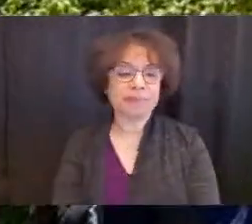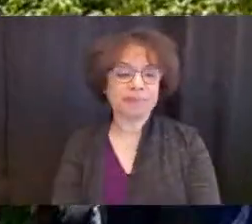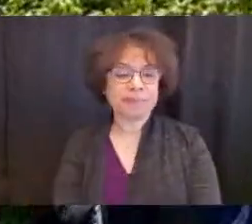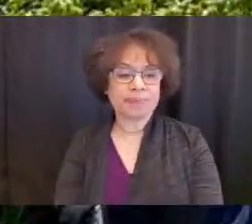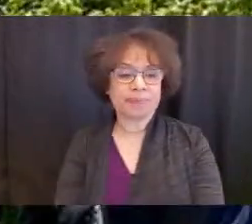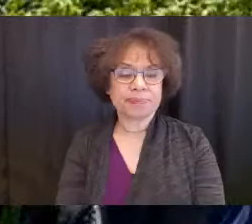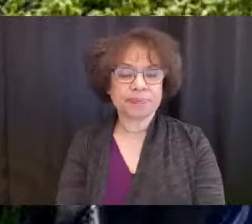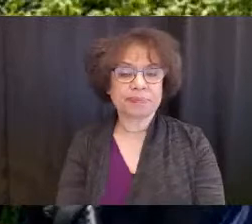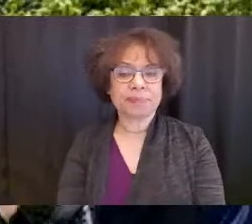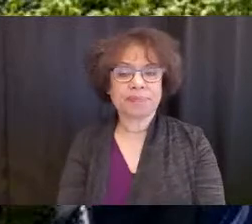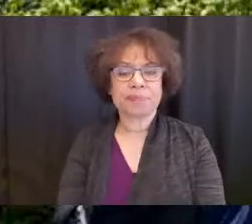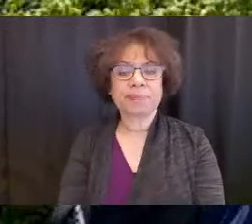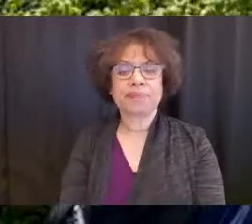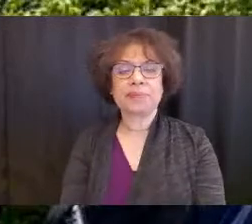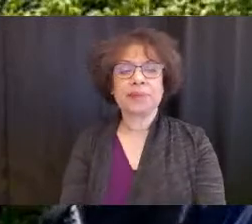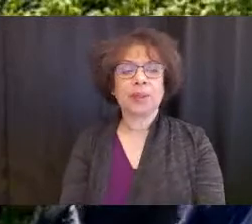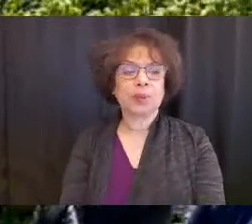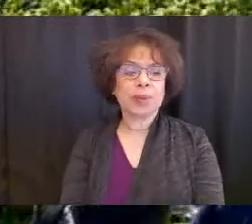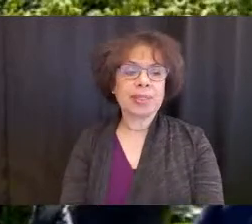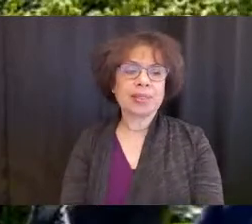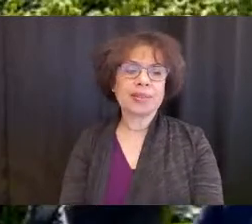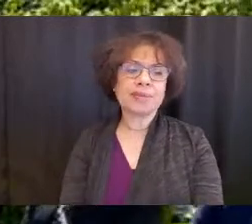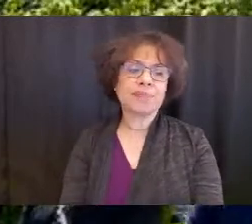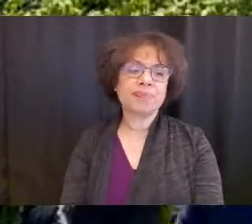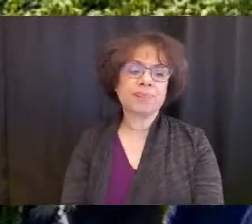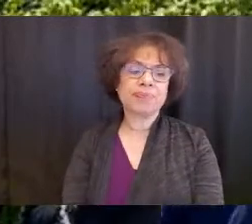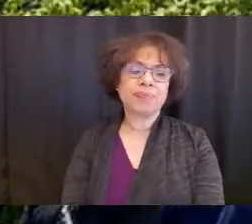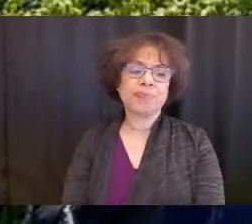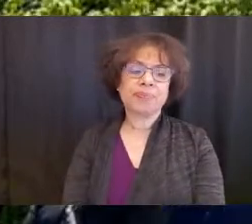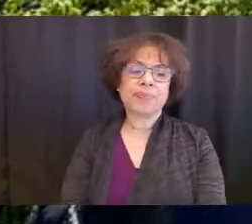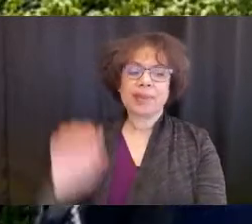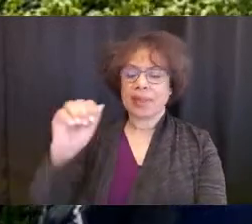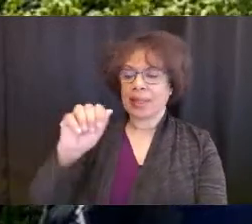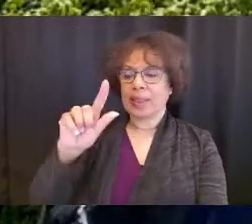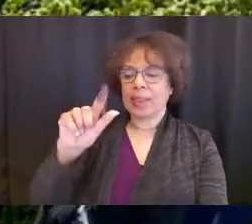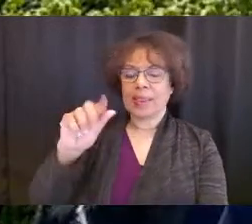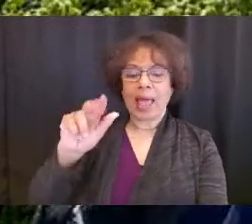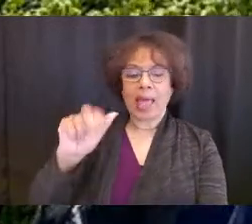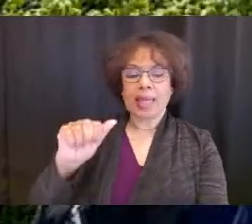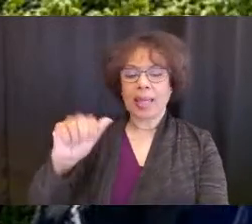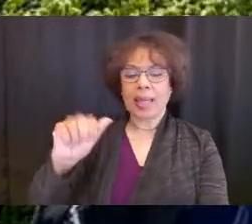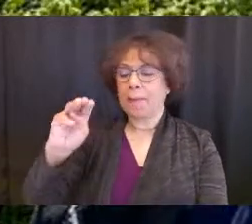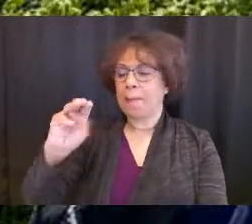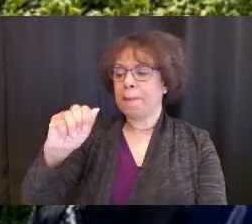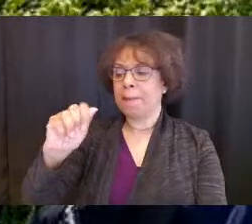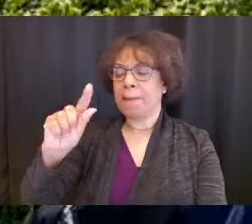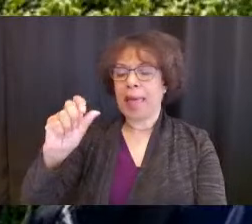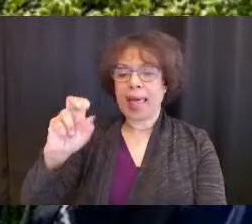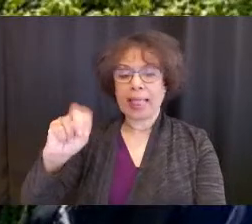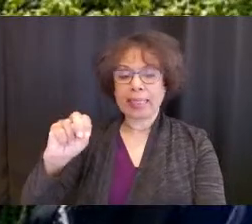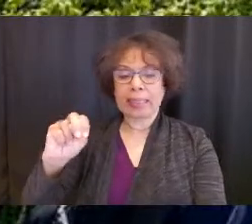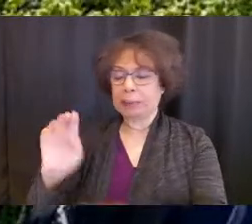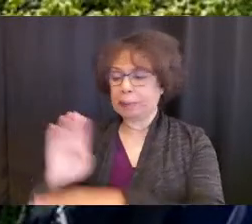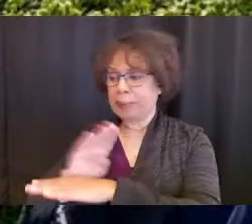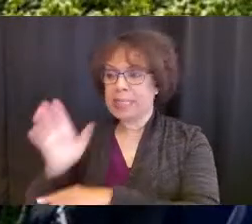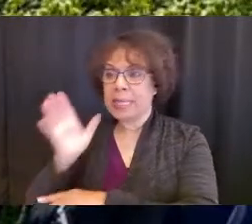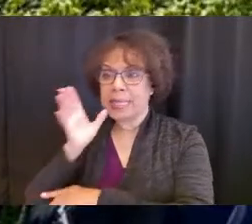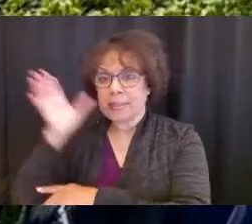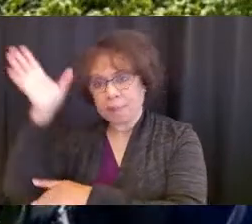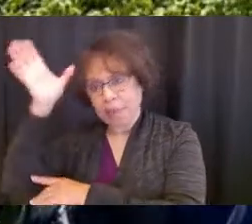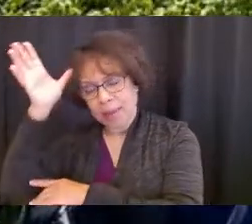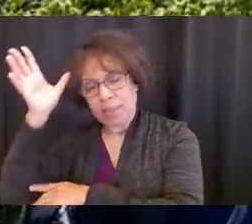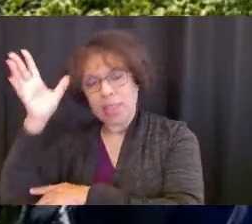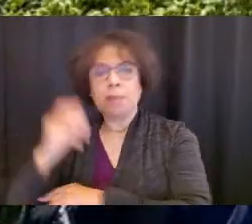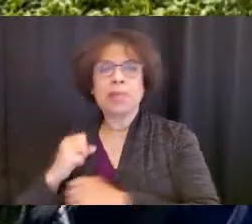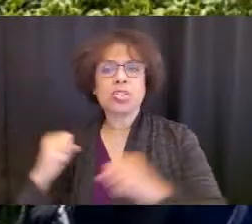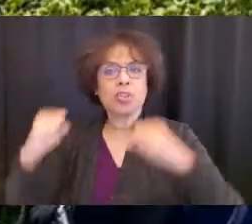When Alana Mallon isn't busy being Cambridge's vice mayor, she is also helping lead the fight against hunger